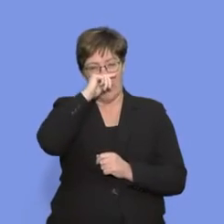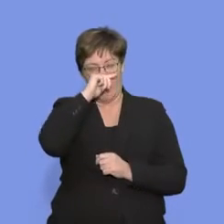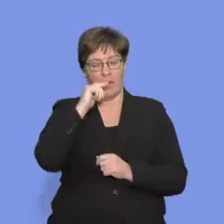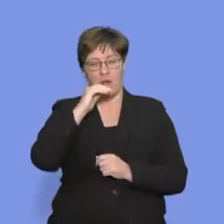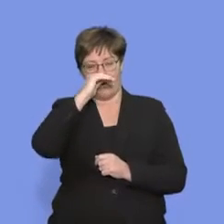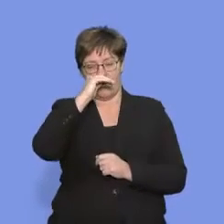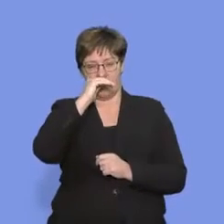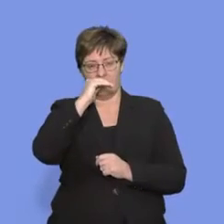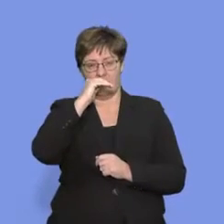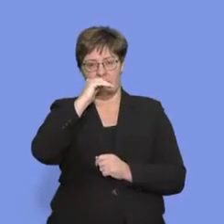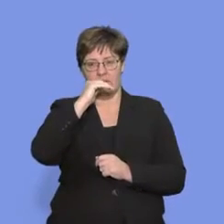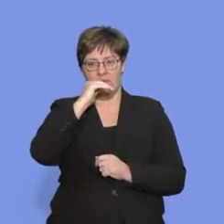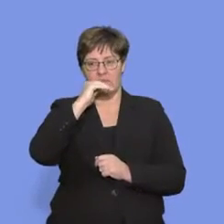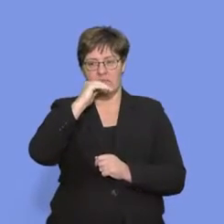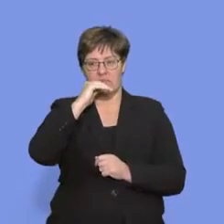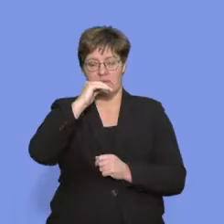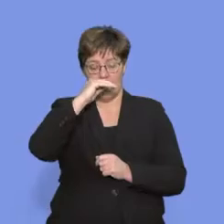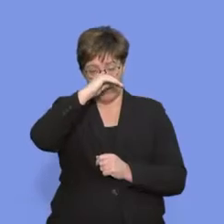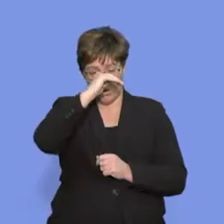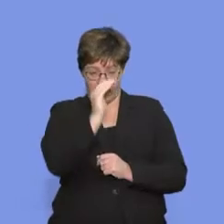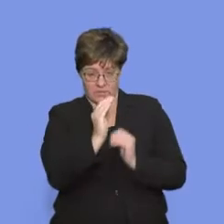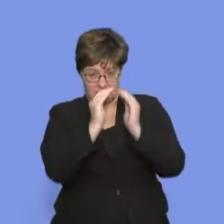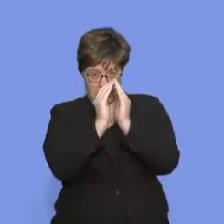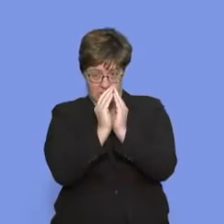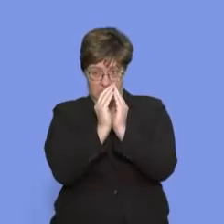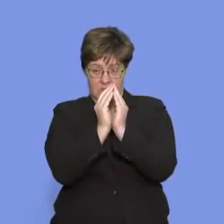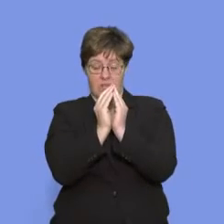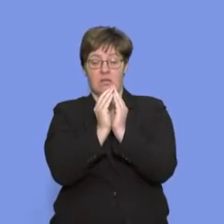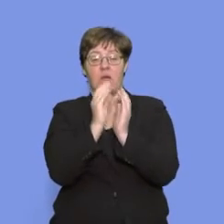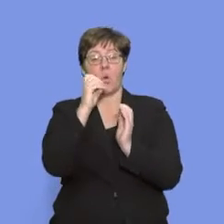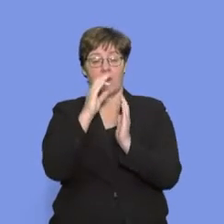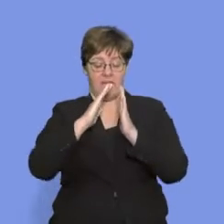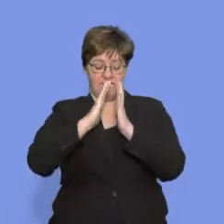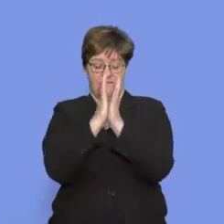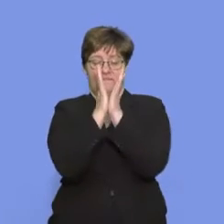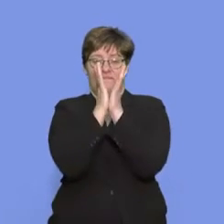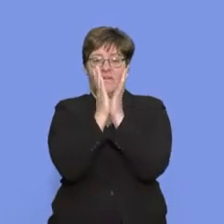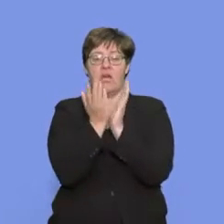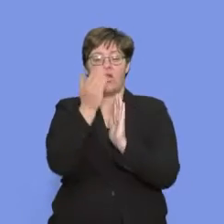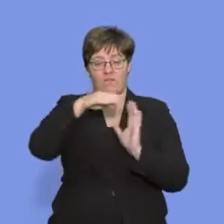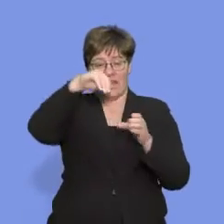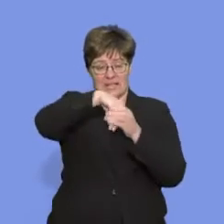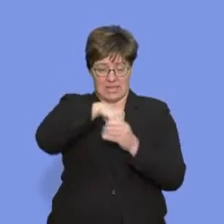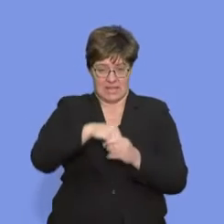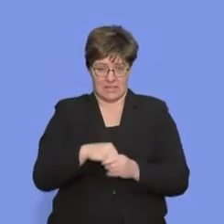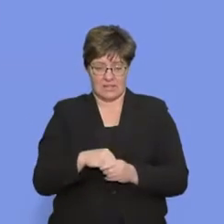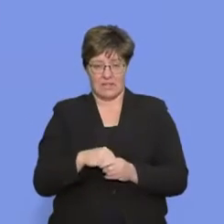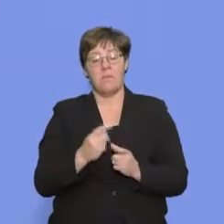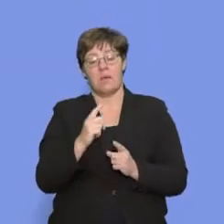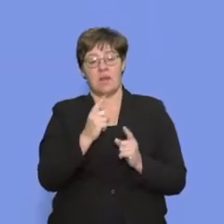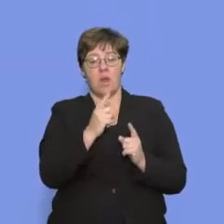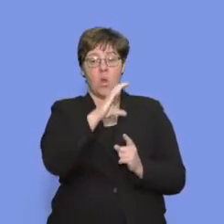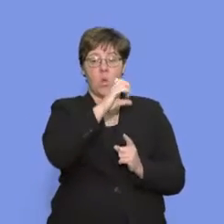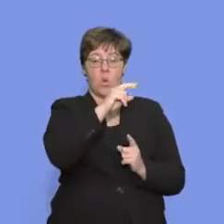pen. Curved outside, and concave will always be curving inside. Right, so just remember those two concepts